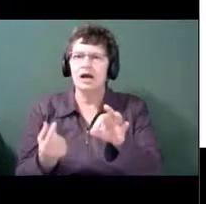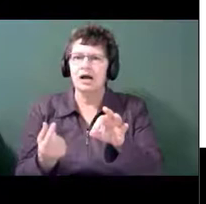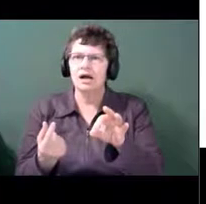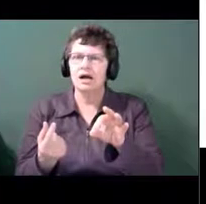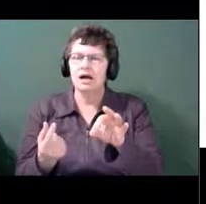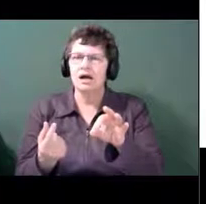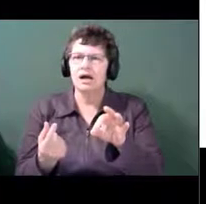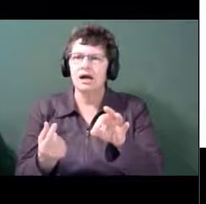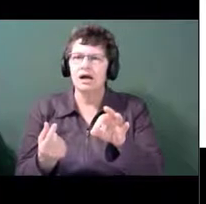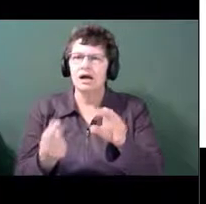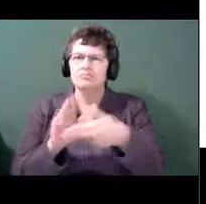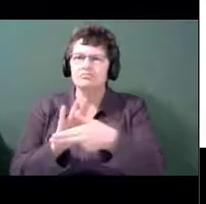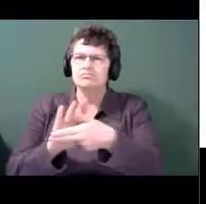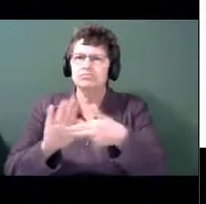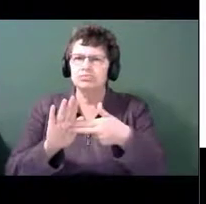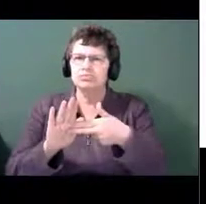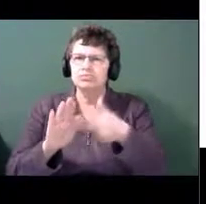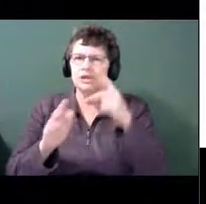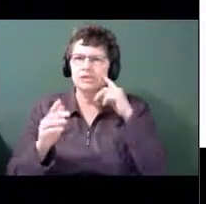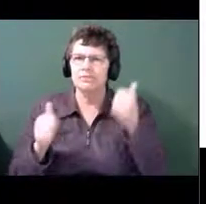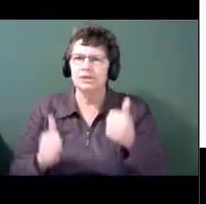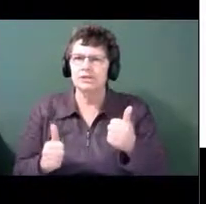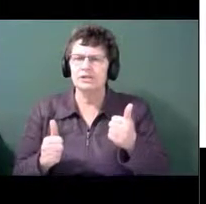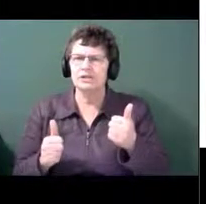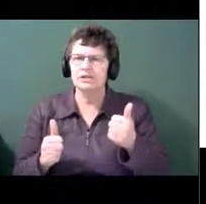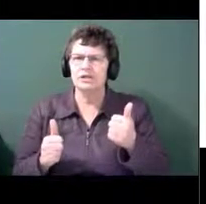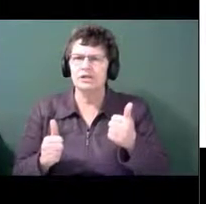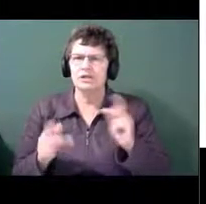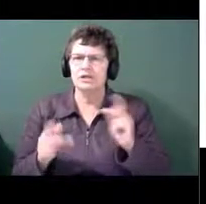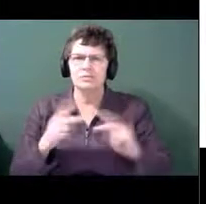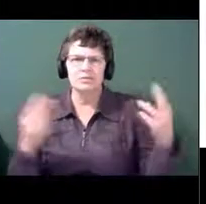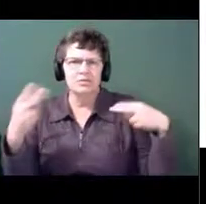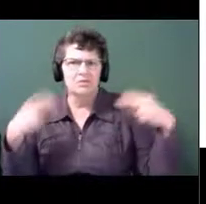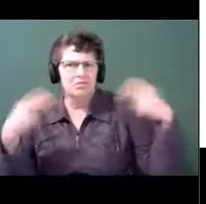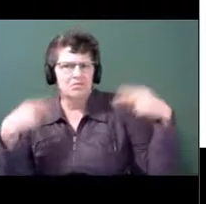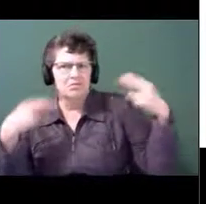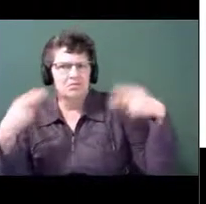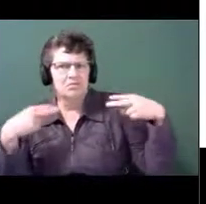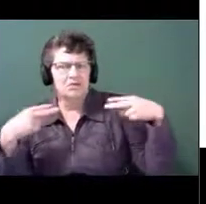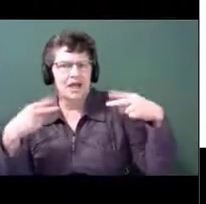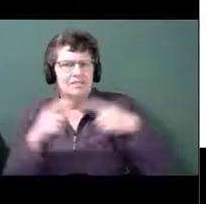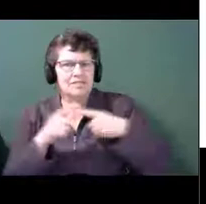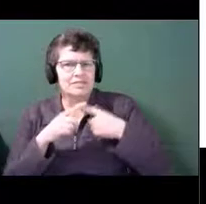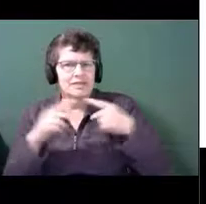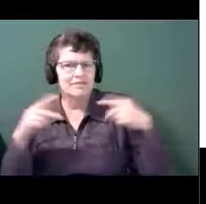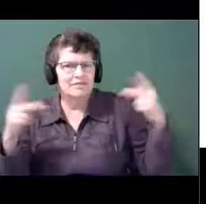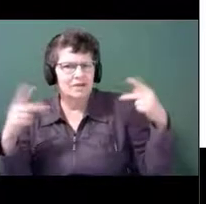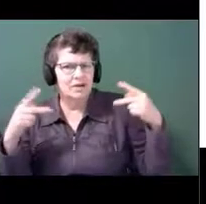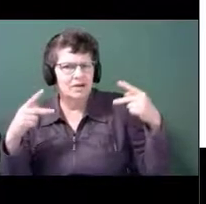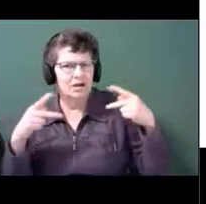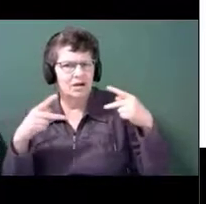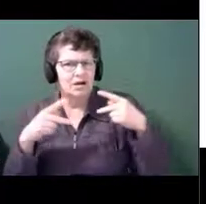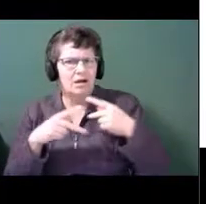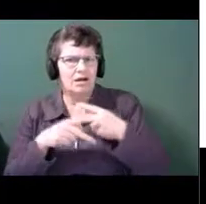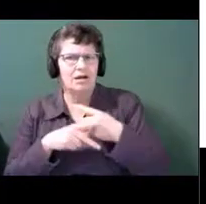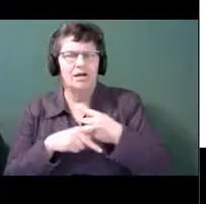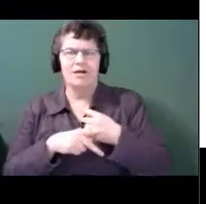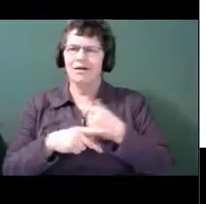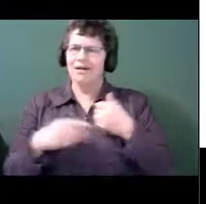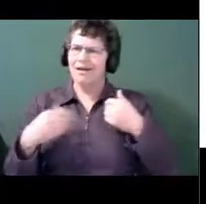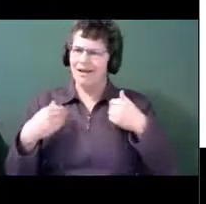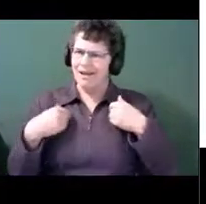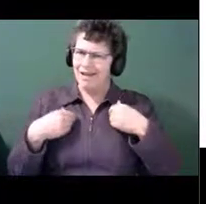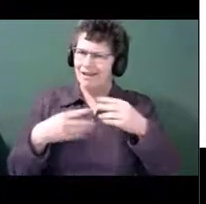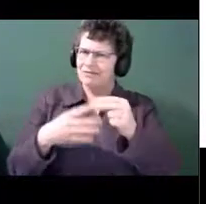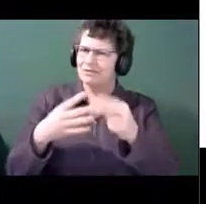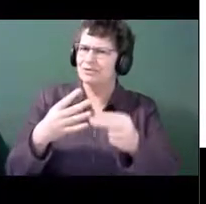realized you had choices. And so I wanted everybody else to share, if they wanted, that particular feeling that I